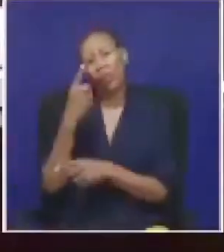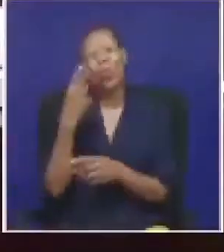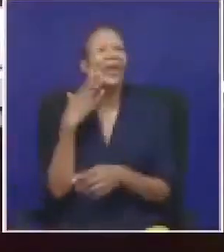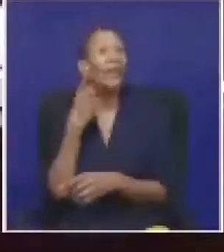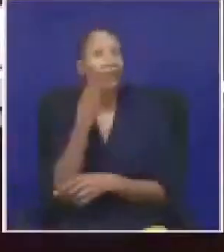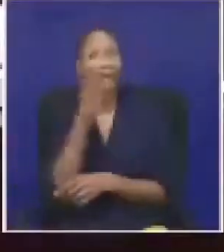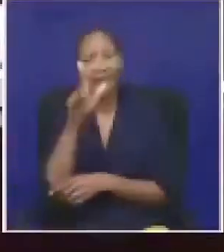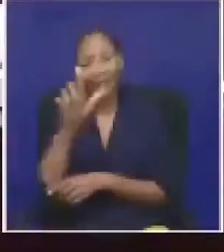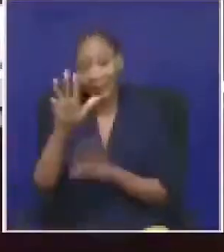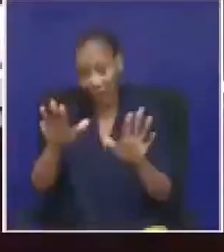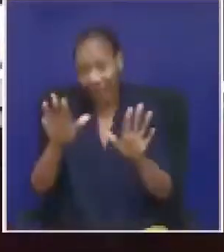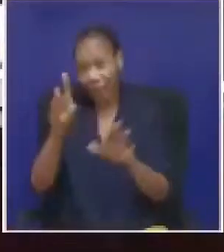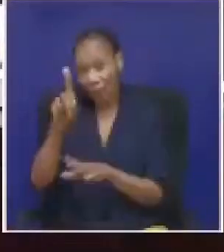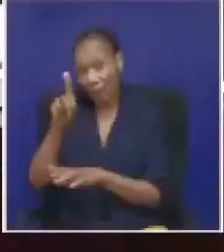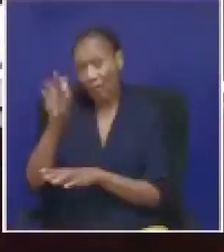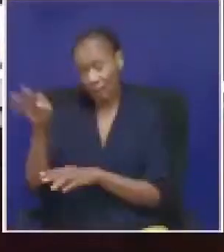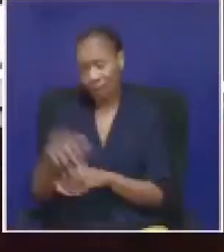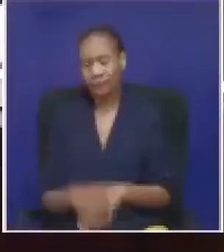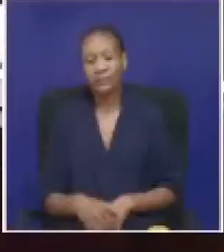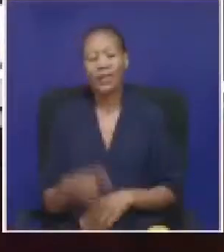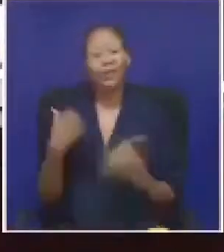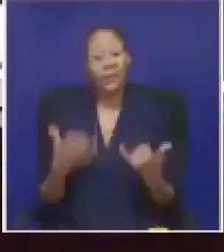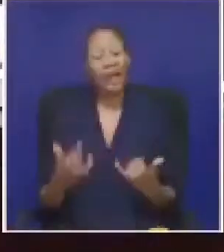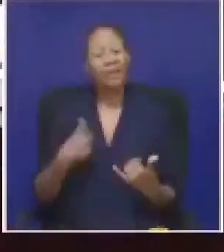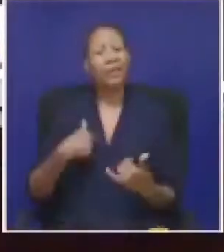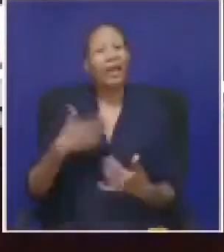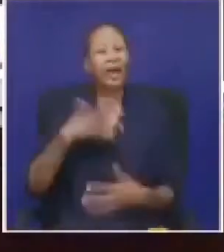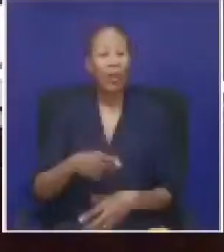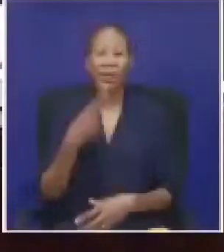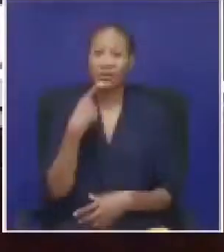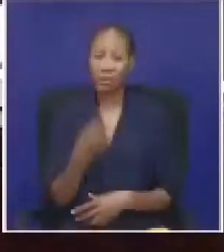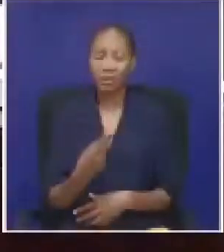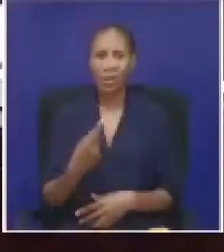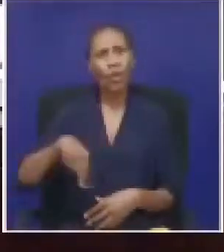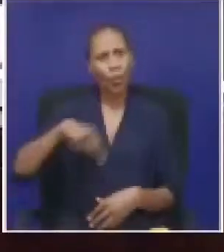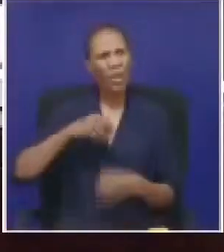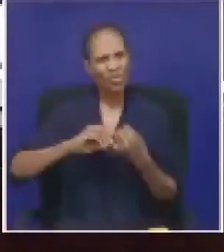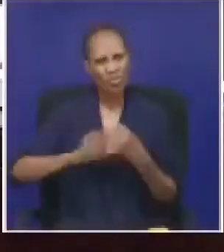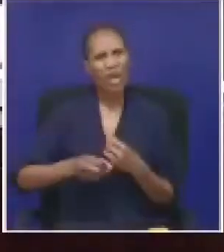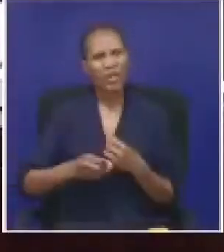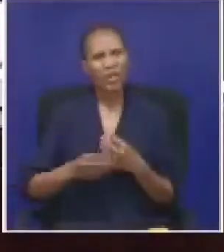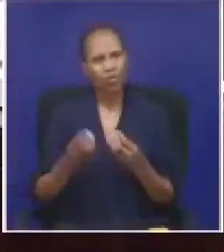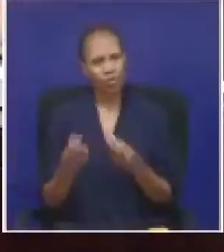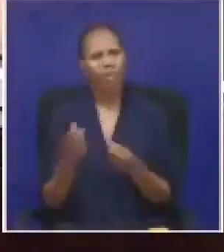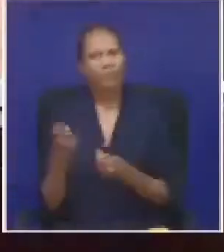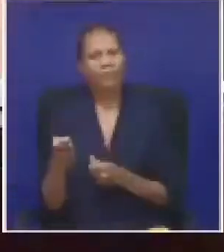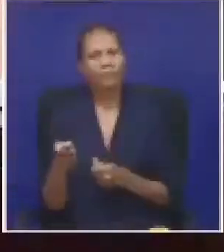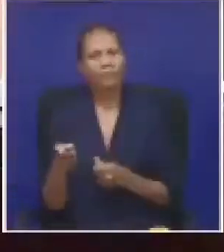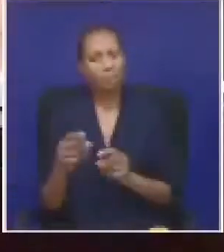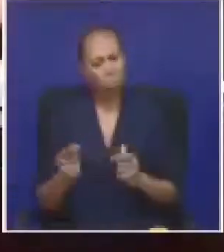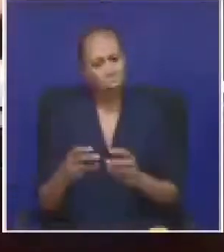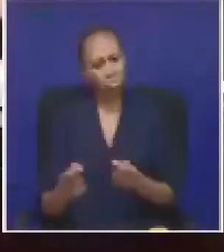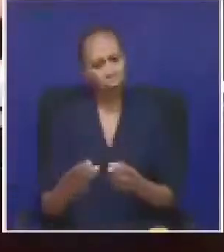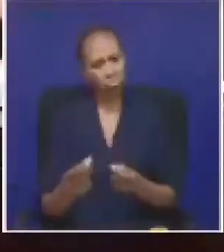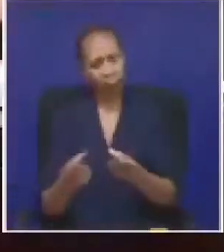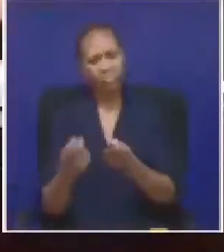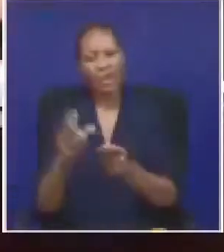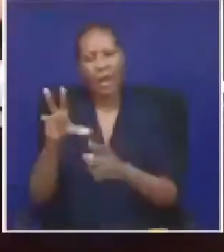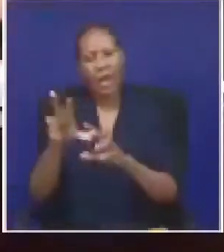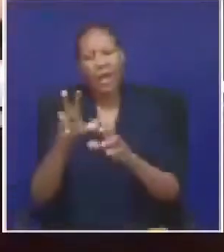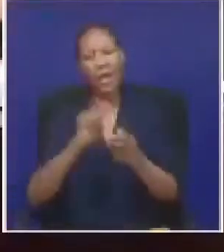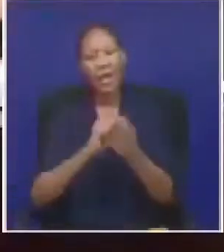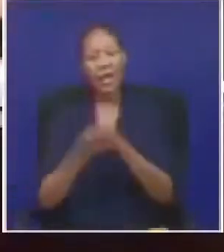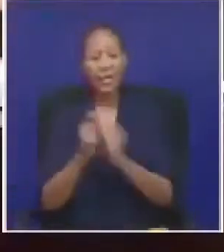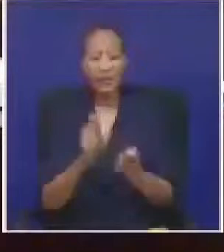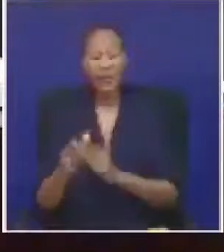Piri, that we are doing that. We are fast-tracking land